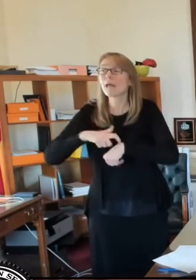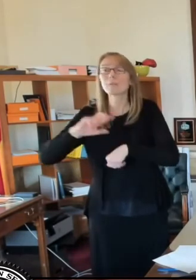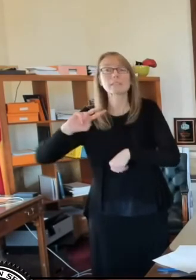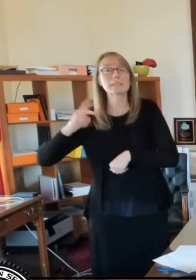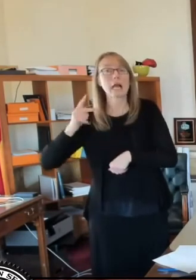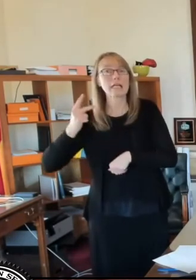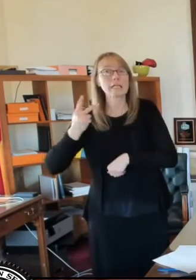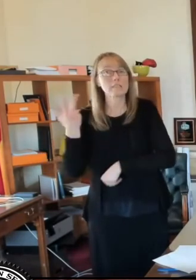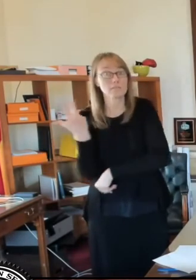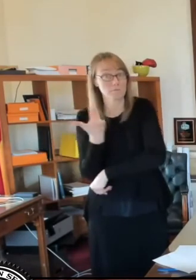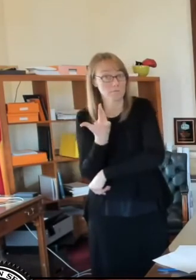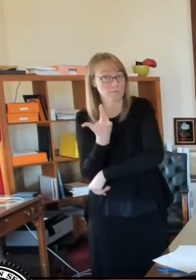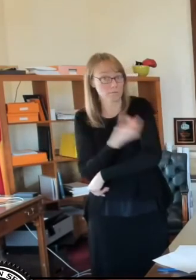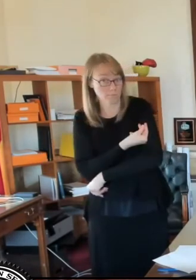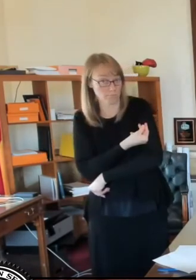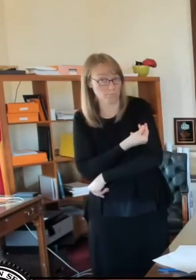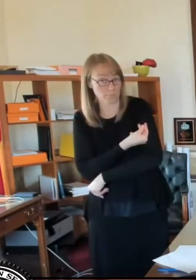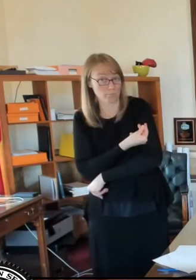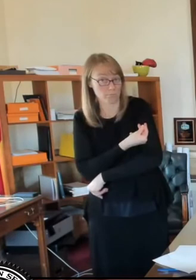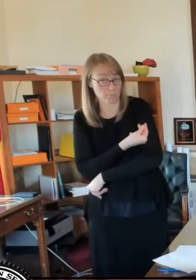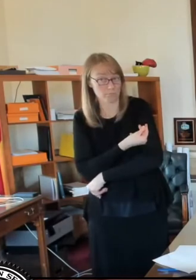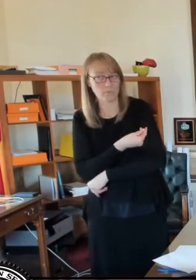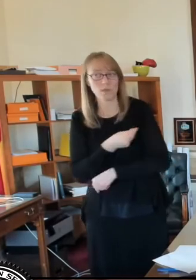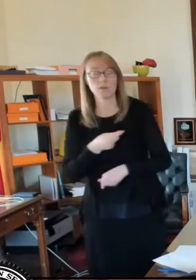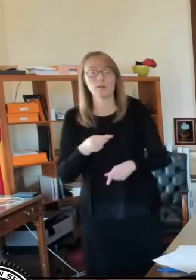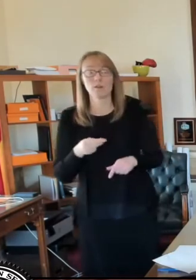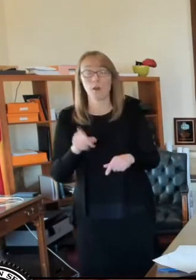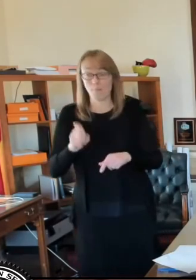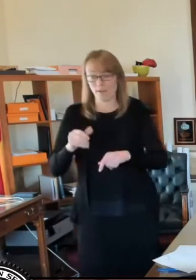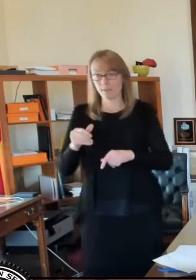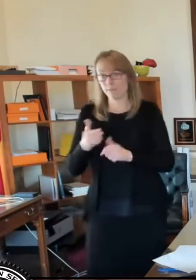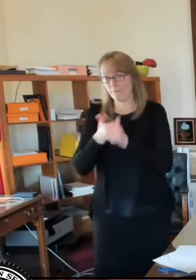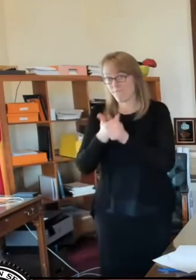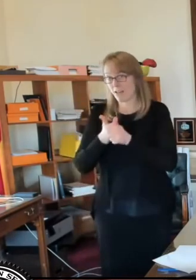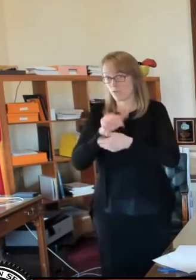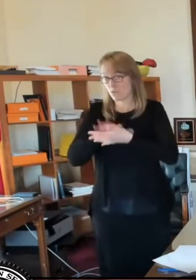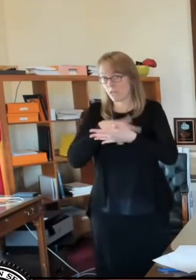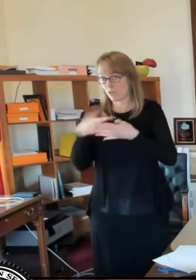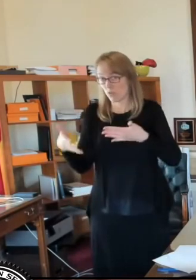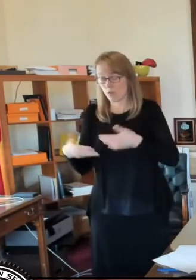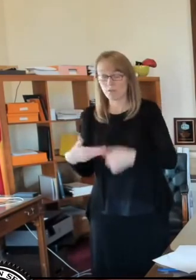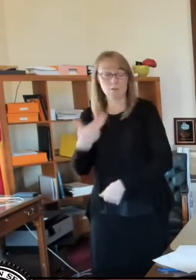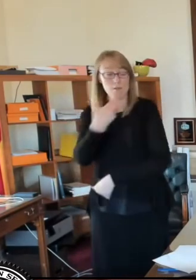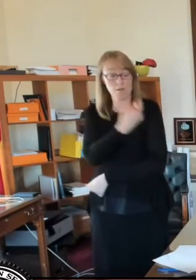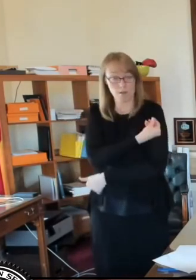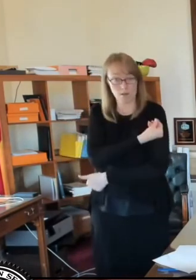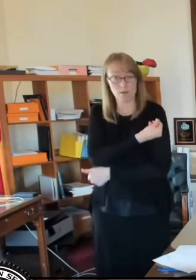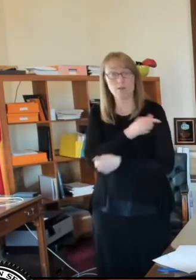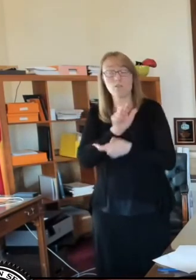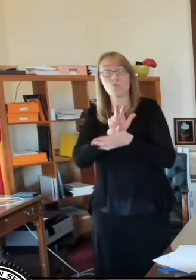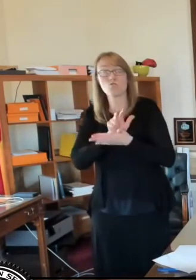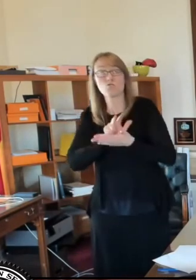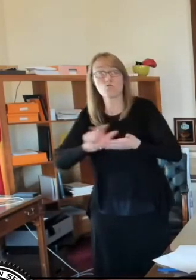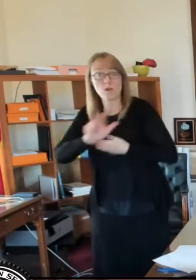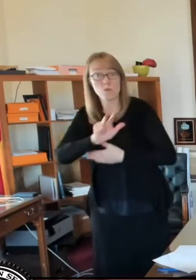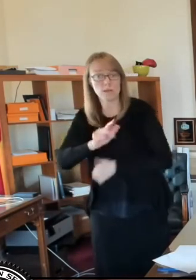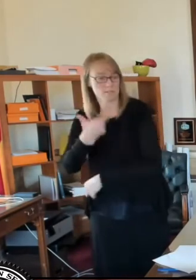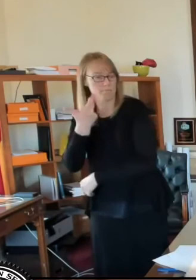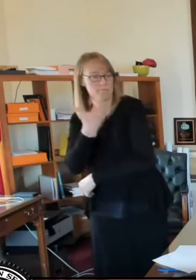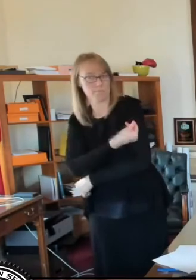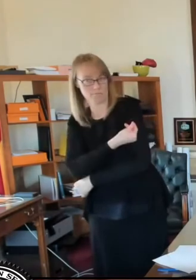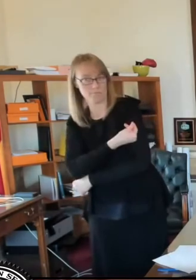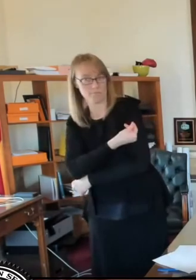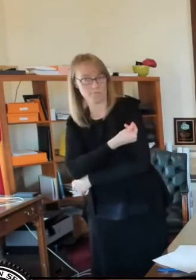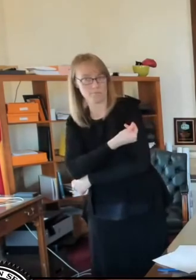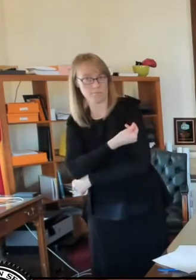it has to be in about 3 weeks for the Pfizer vaccination. So within 3 weeks, you